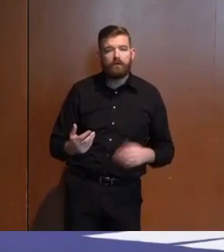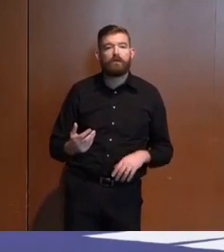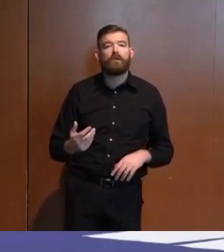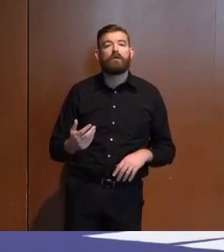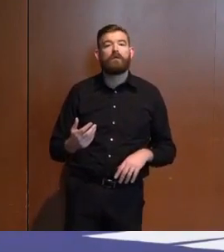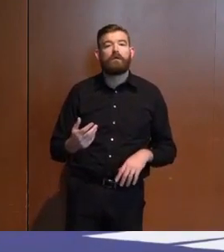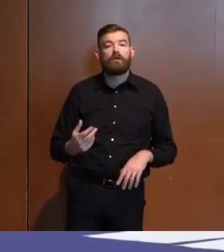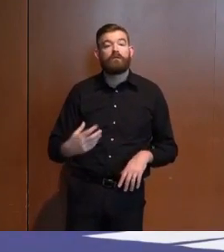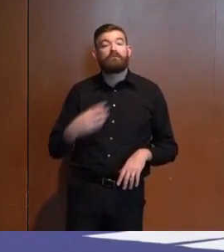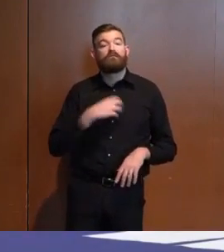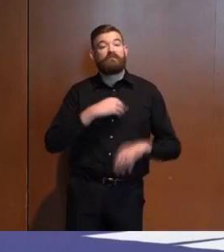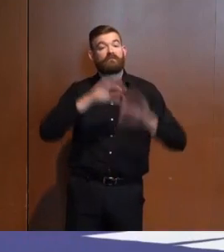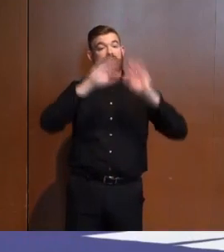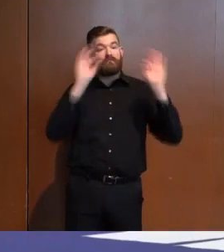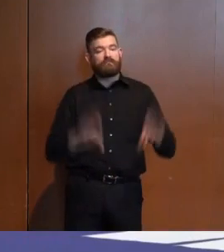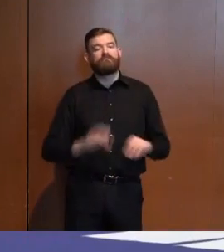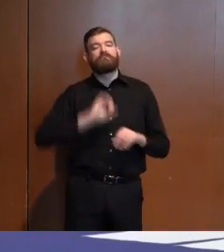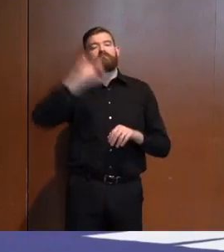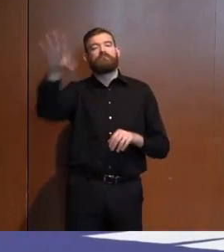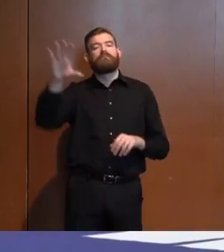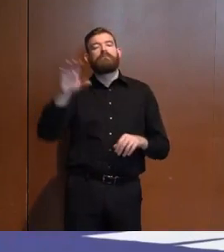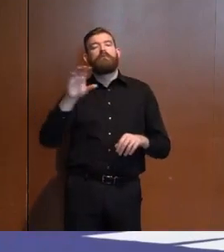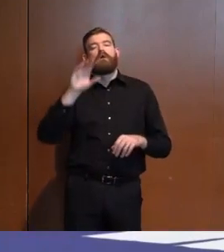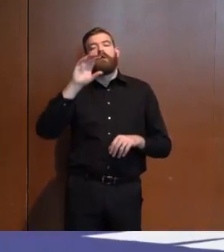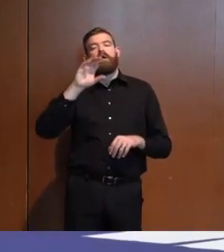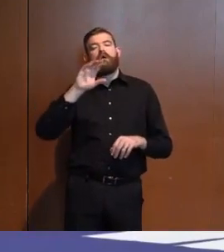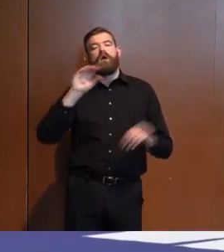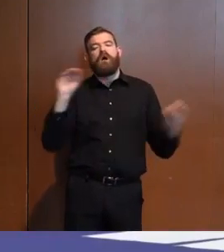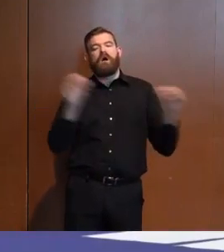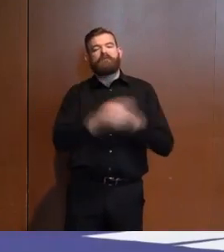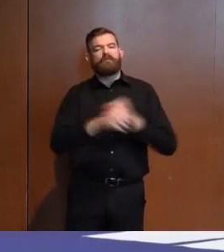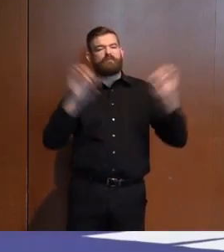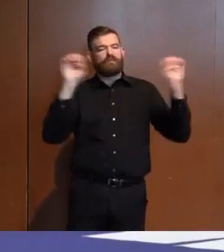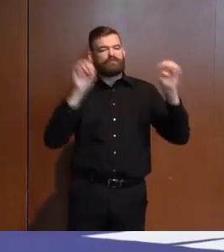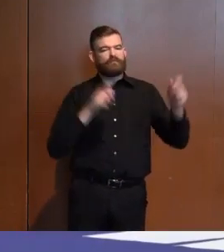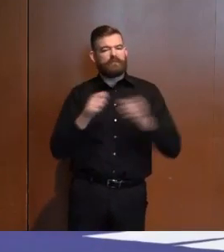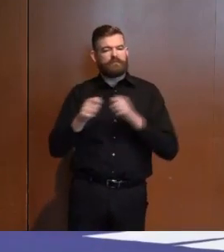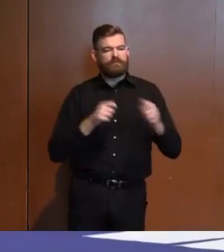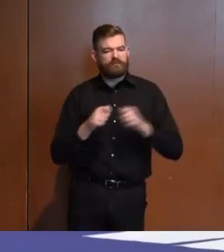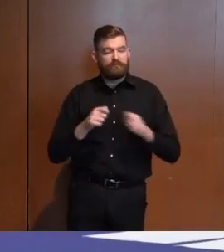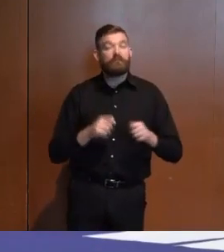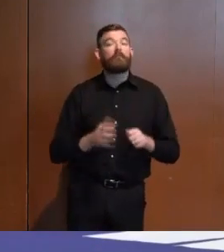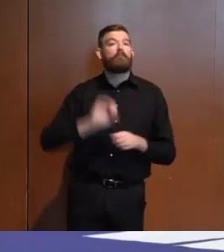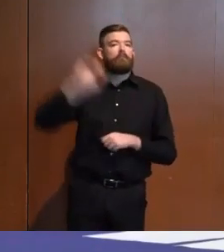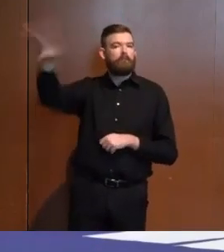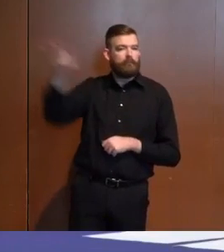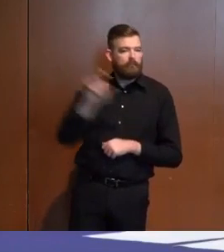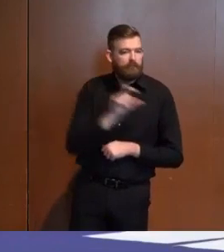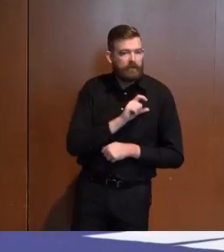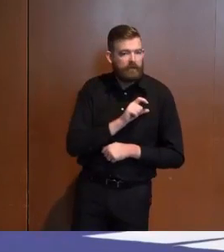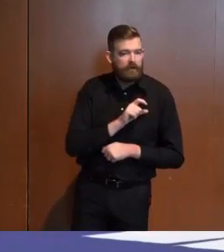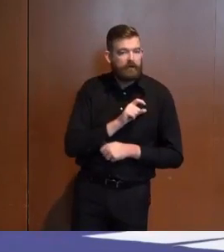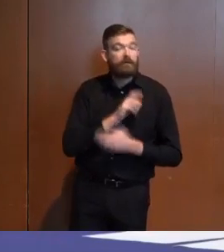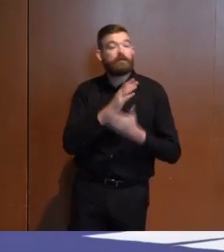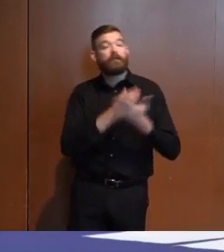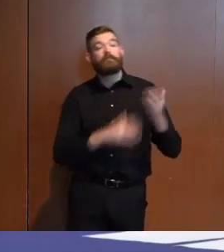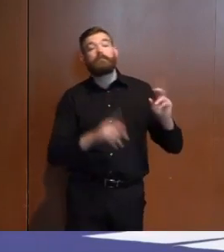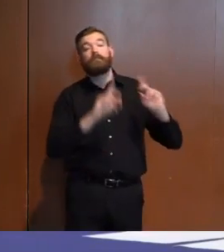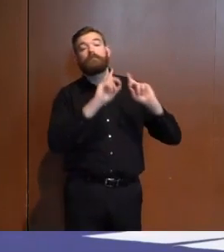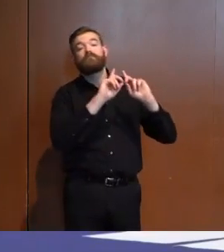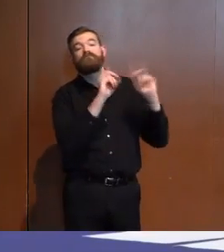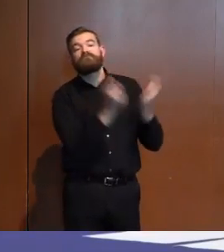appropriate channels. Some may go to law enforcement, some may go to Division of Consumer Affairs or other parts of state government that will